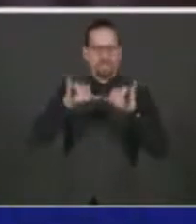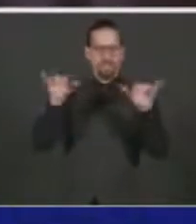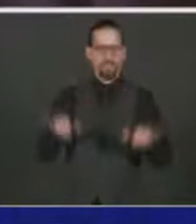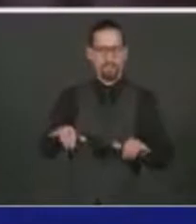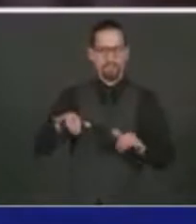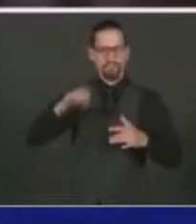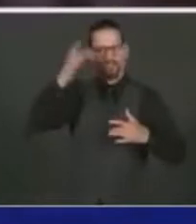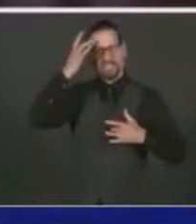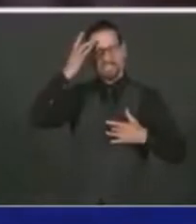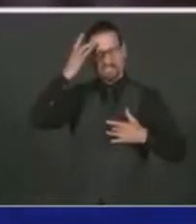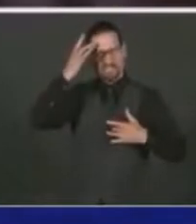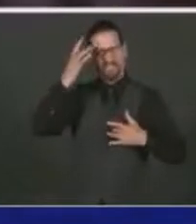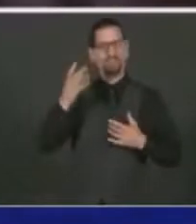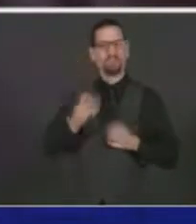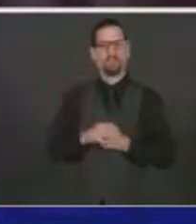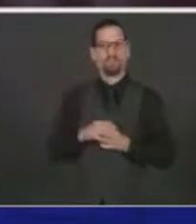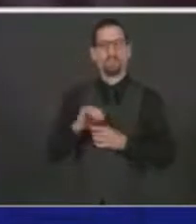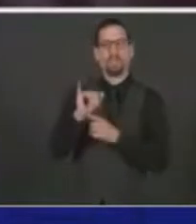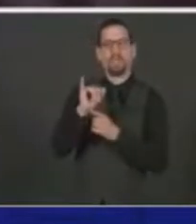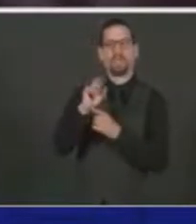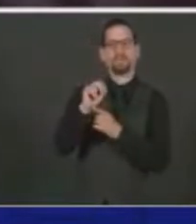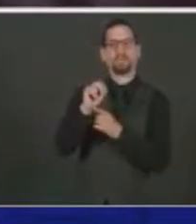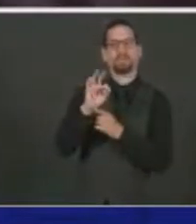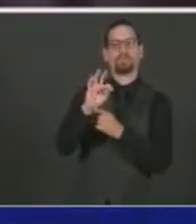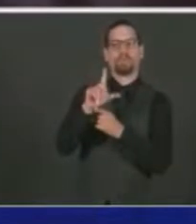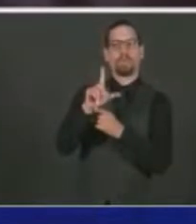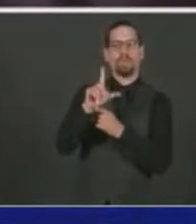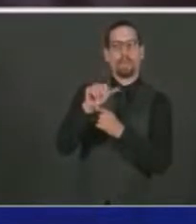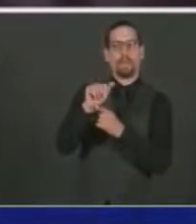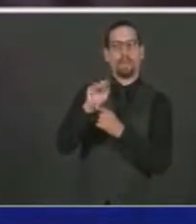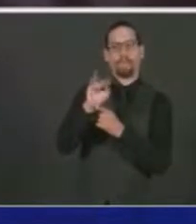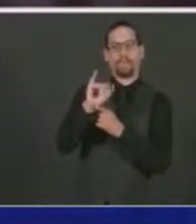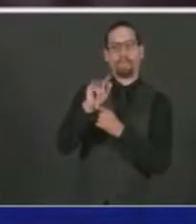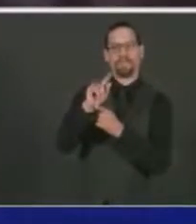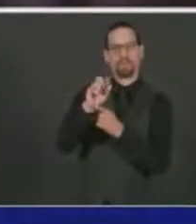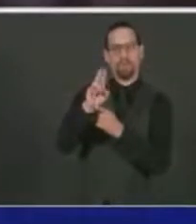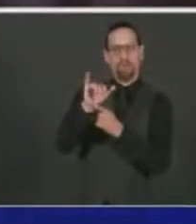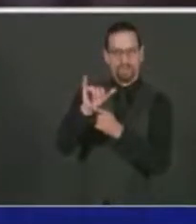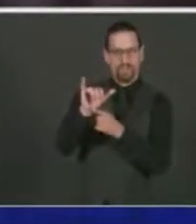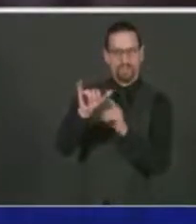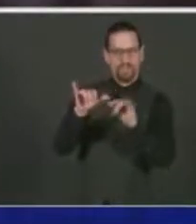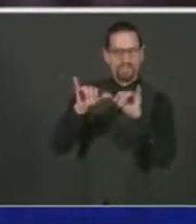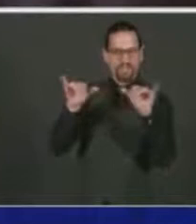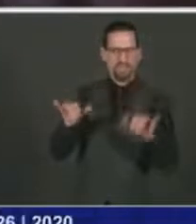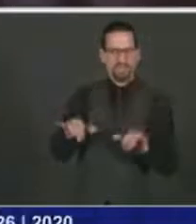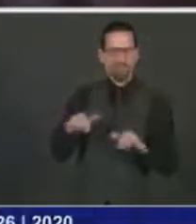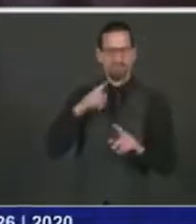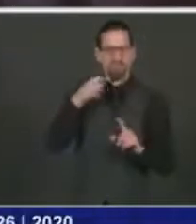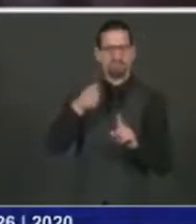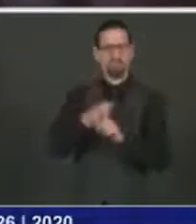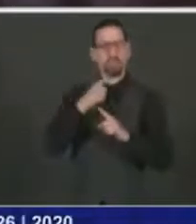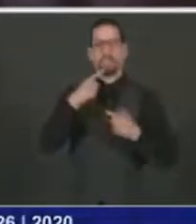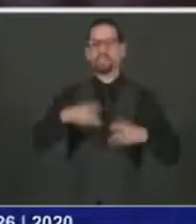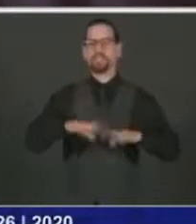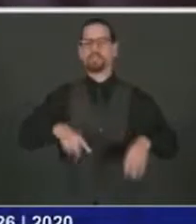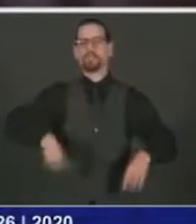Multi-system inflammatory syndrome in children is a rare condition where different parts of the body can become